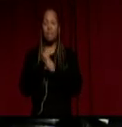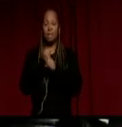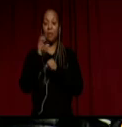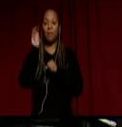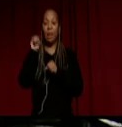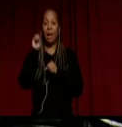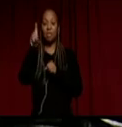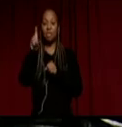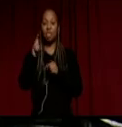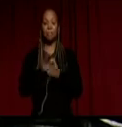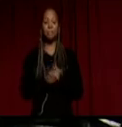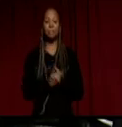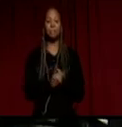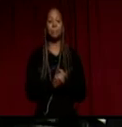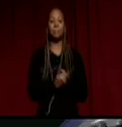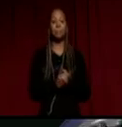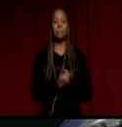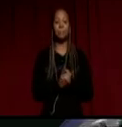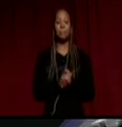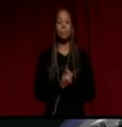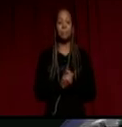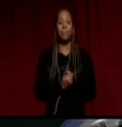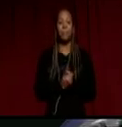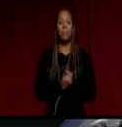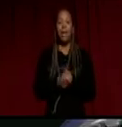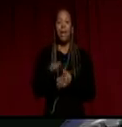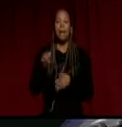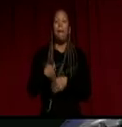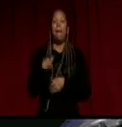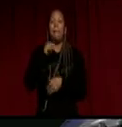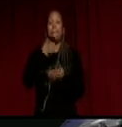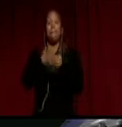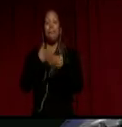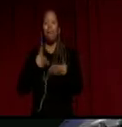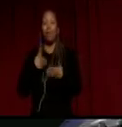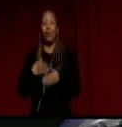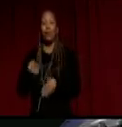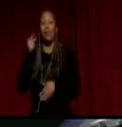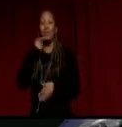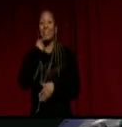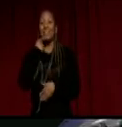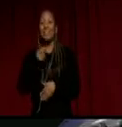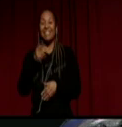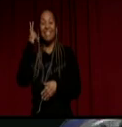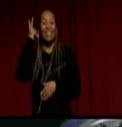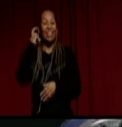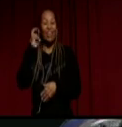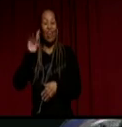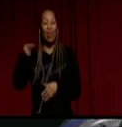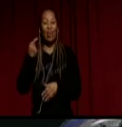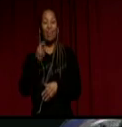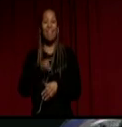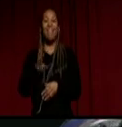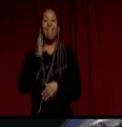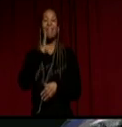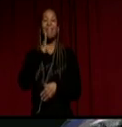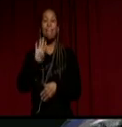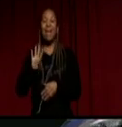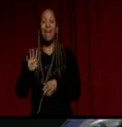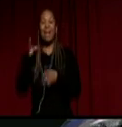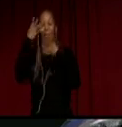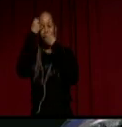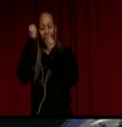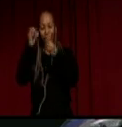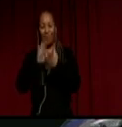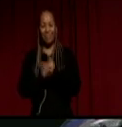right. Those of you who are listening, before you pick up any of that bad news, remember the good news that he said. And like Barbara Puckett told me today, I'm